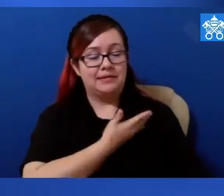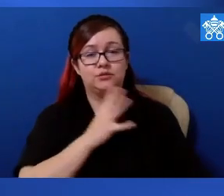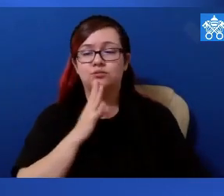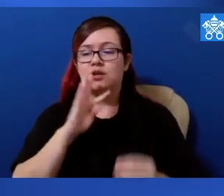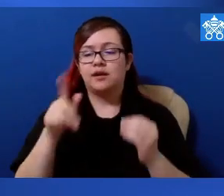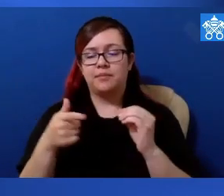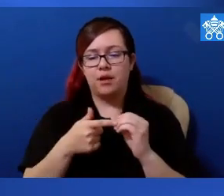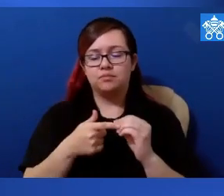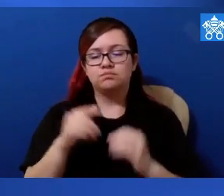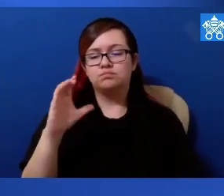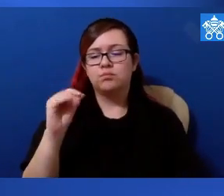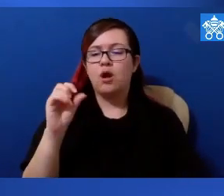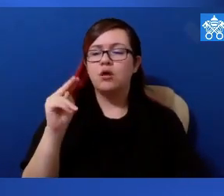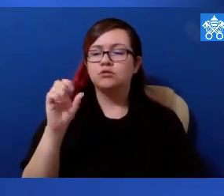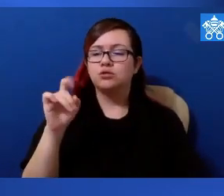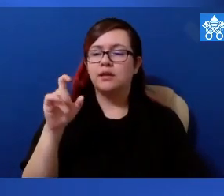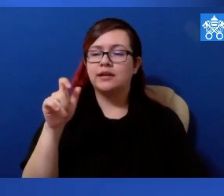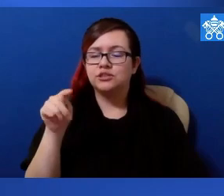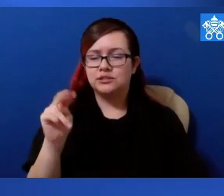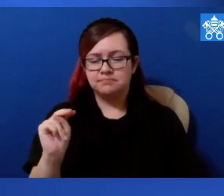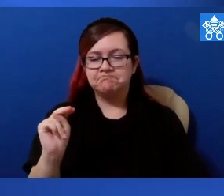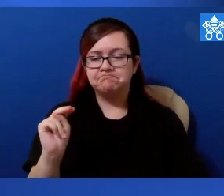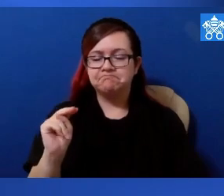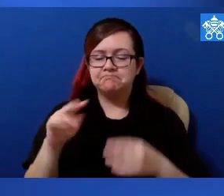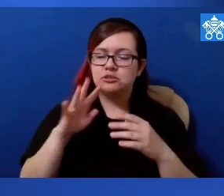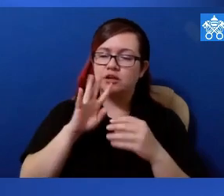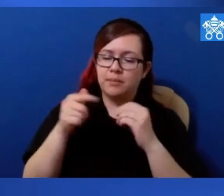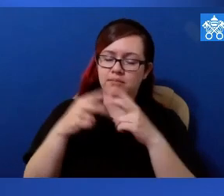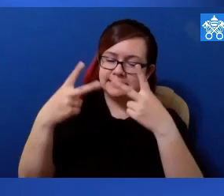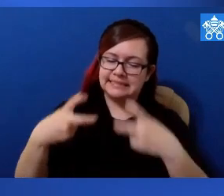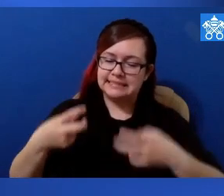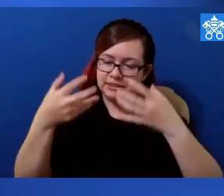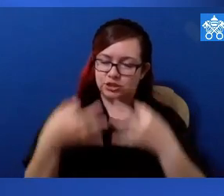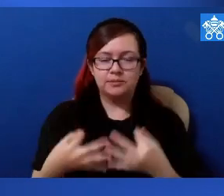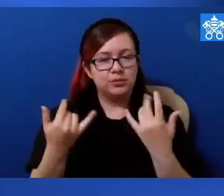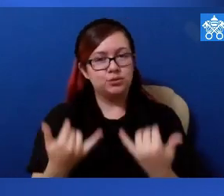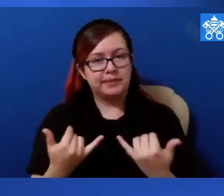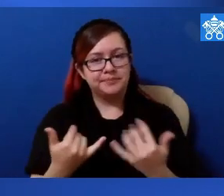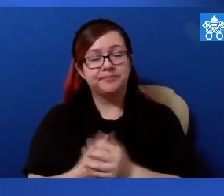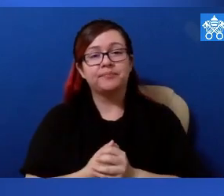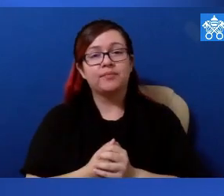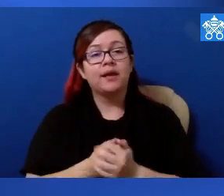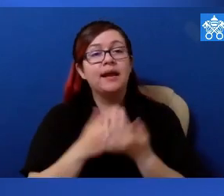Holy Father Pope Francis speaking about consolation in his teaching on discernment today.